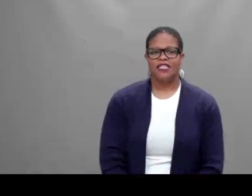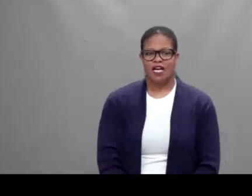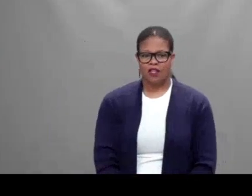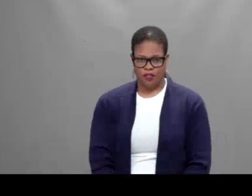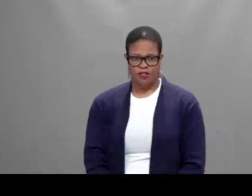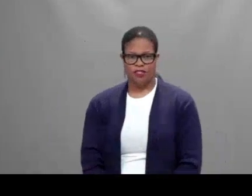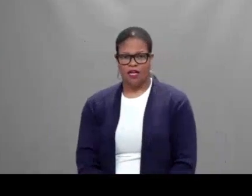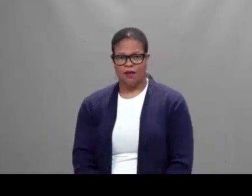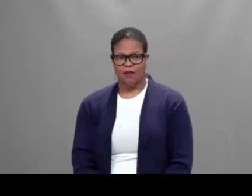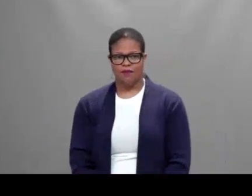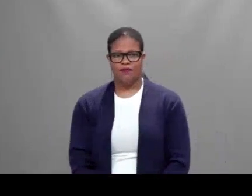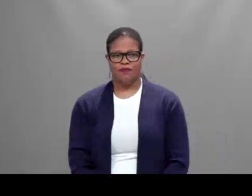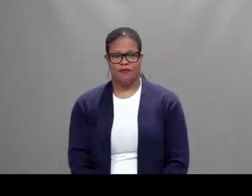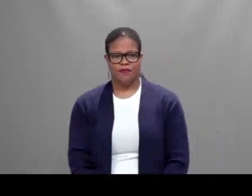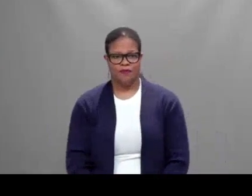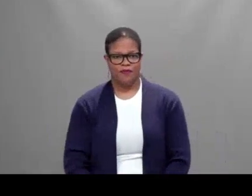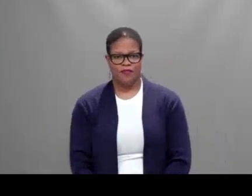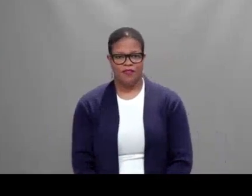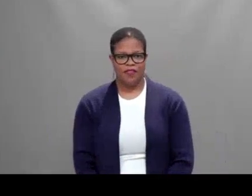So the state dollars,